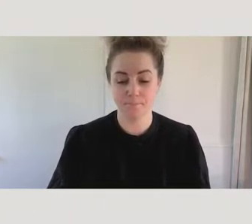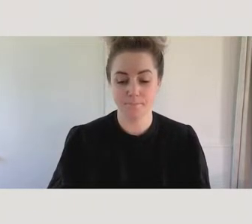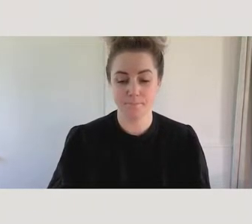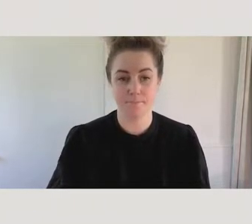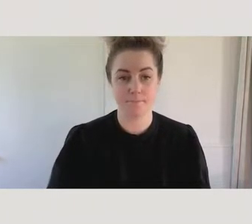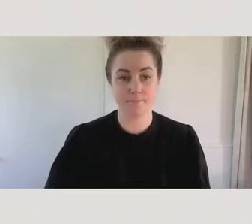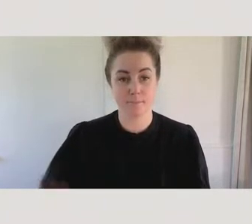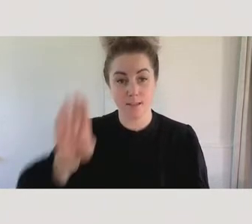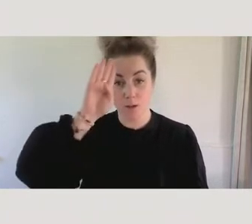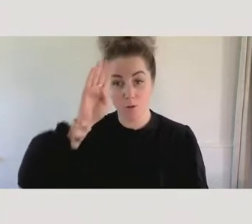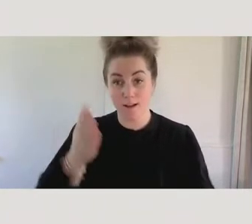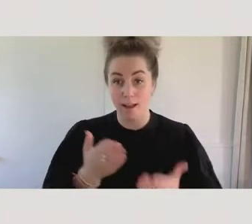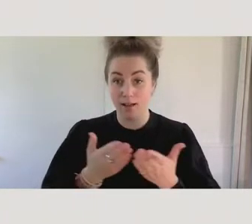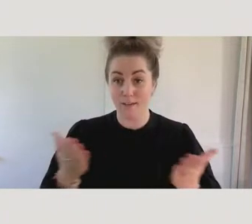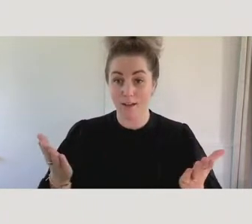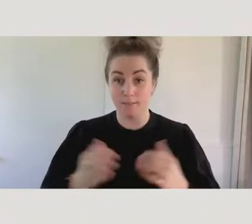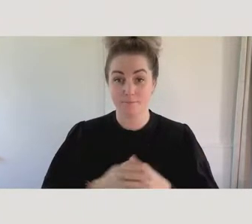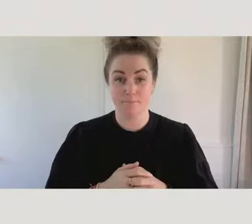um